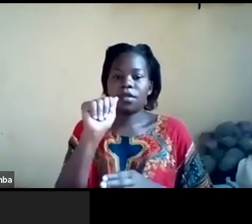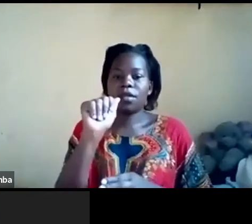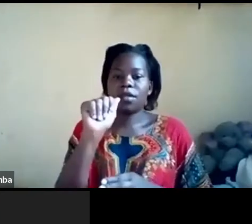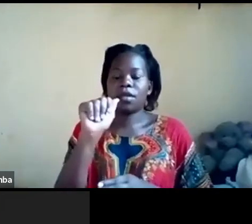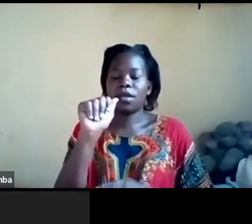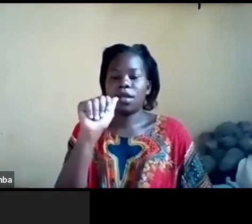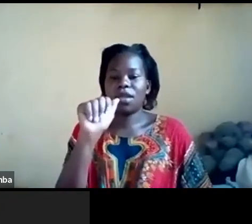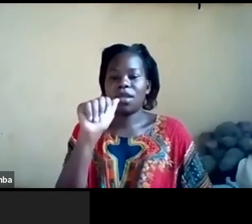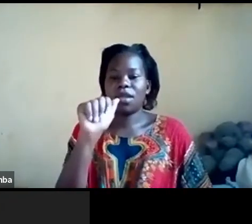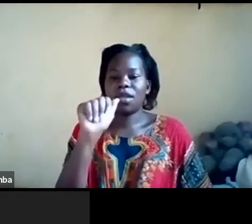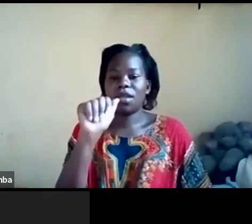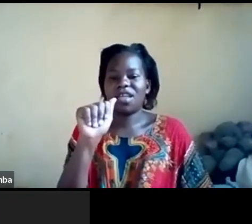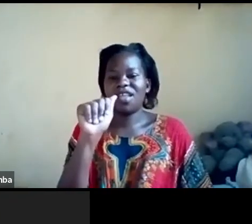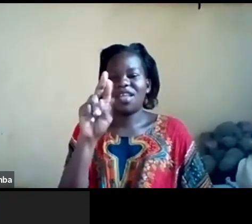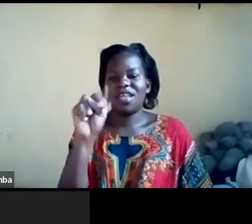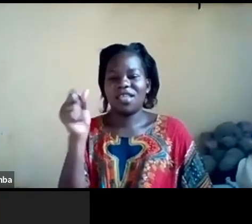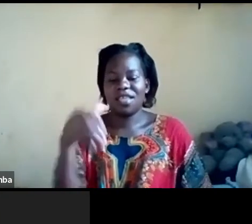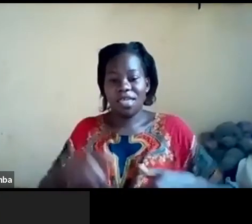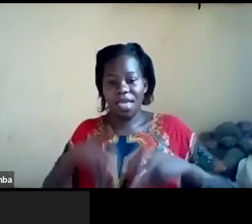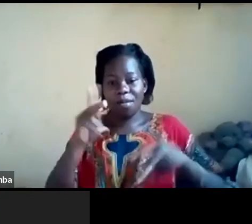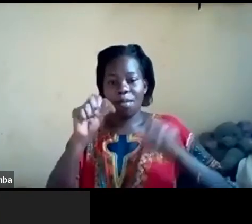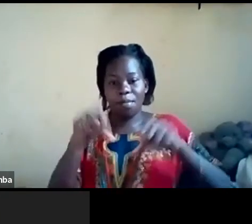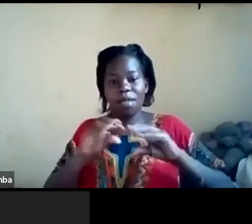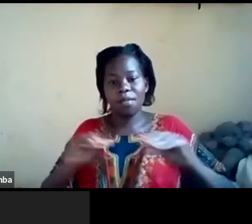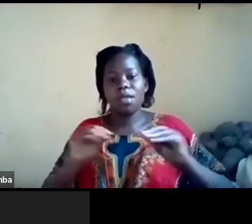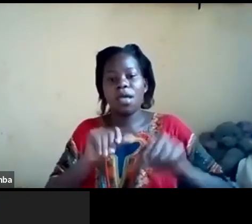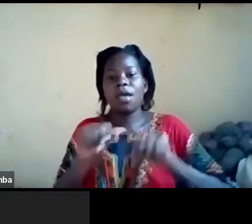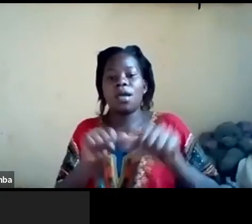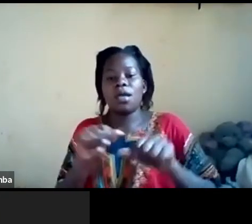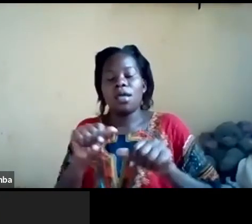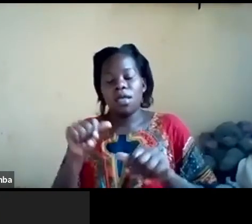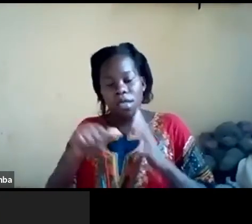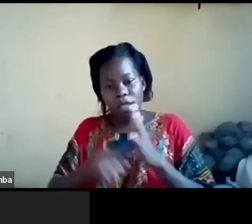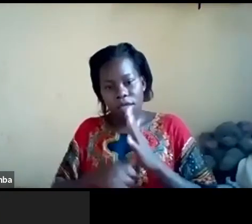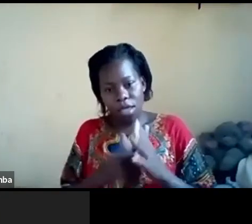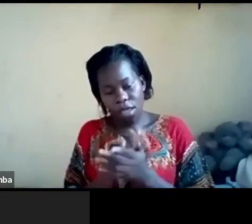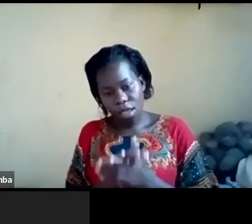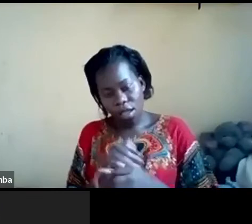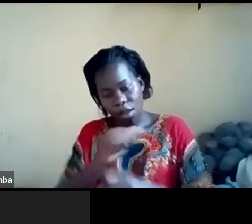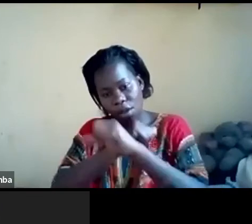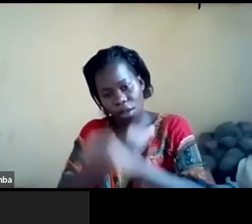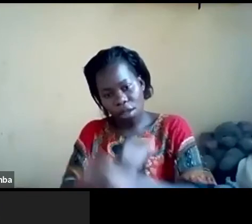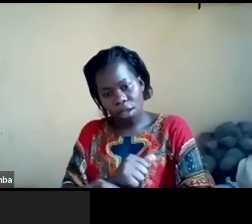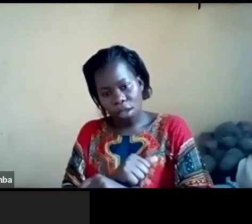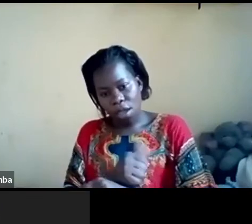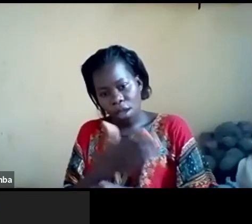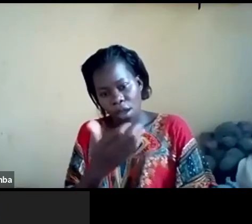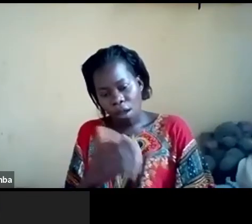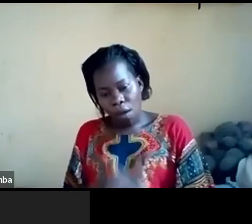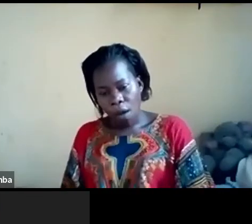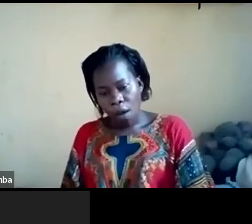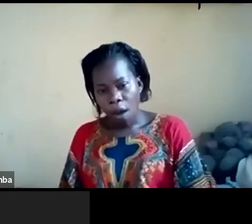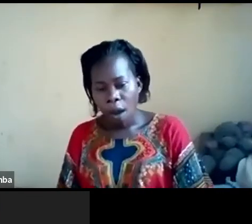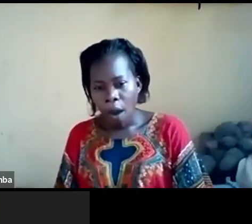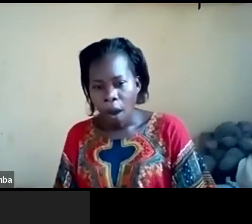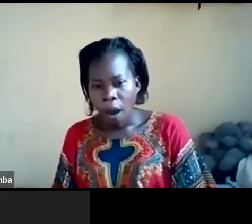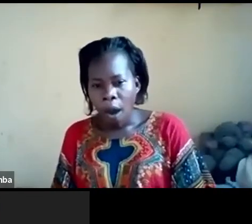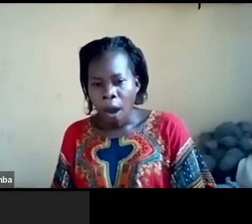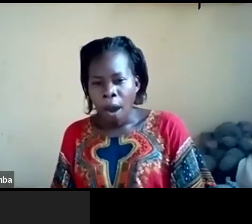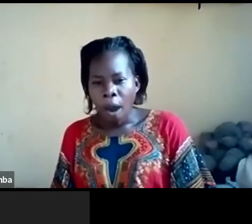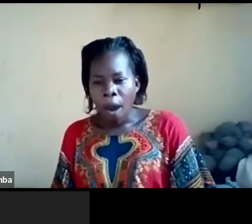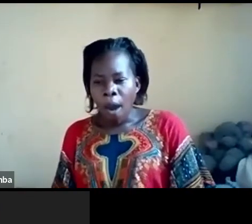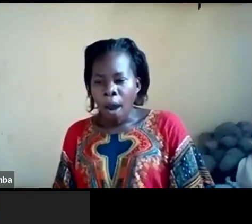about legalities and administrative issues for compliance and protection against sharks. Very true. And NASE is doing something about that as part of